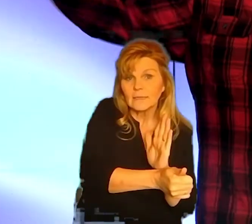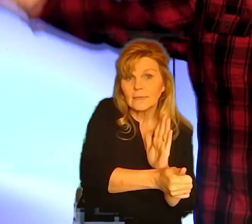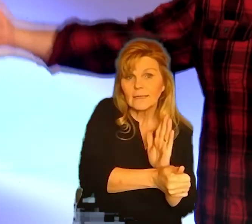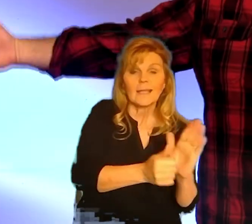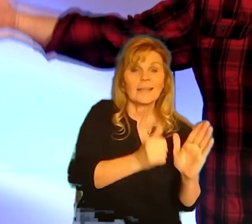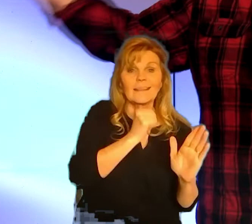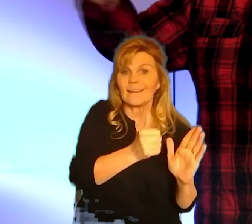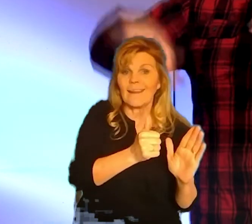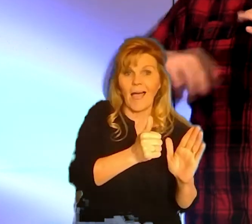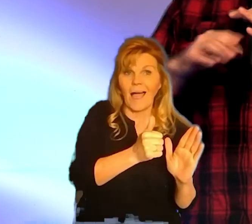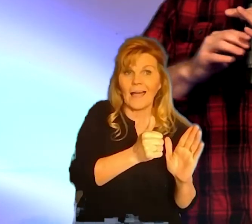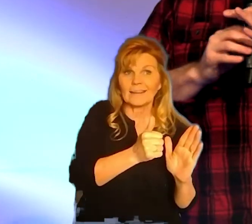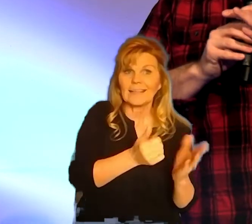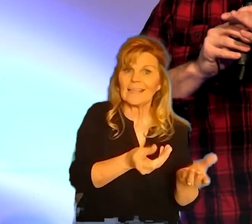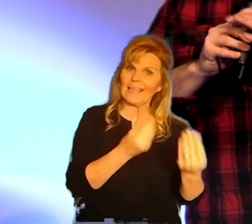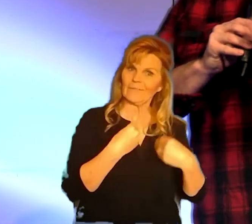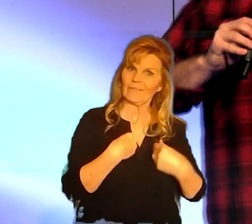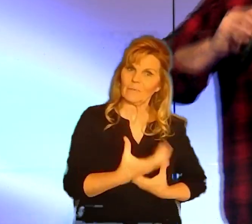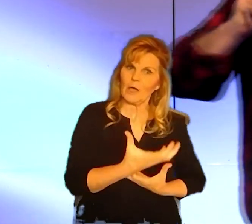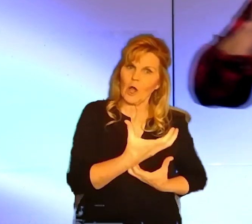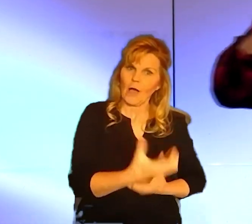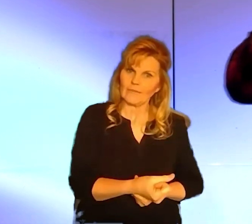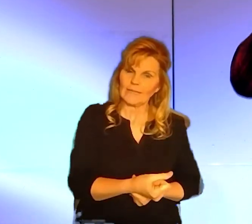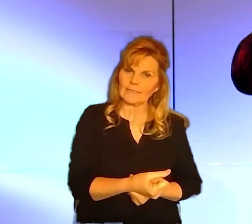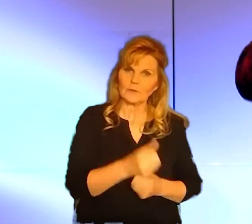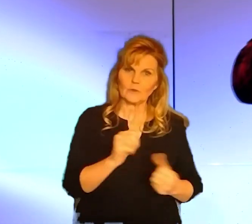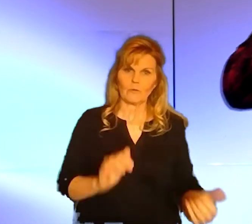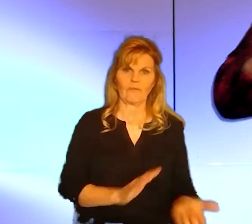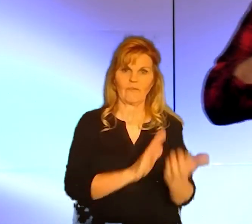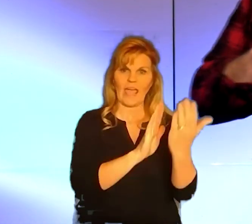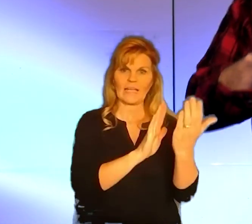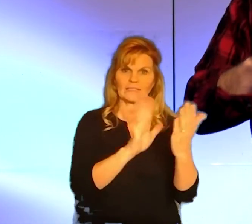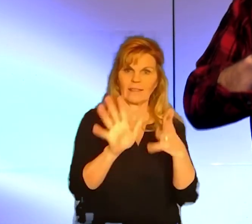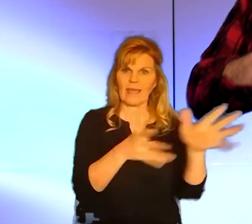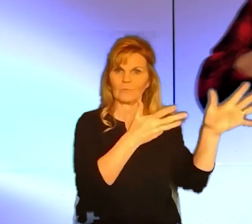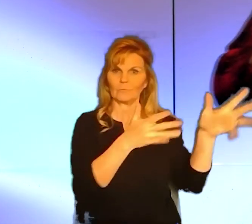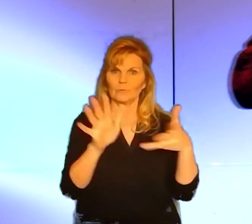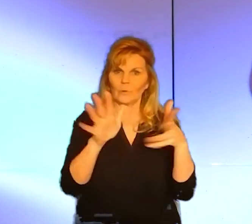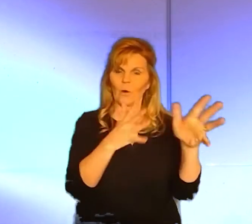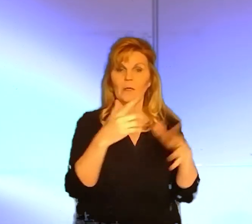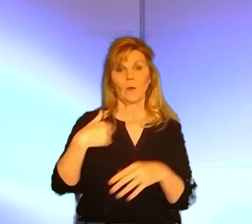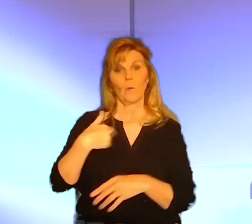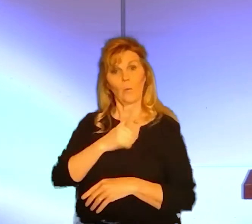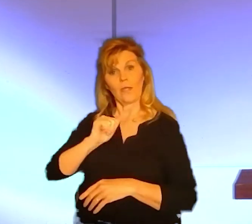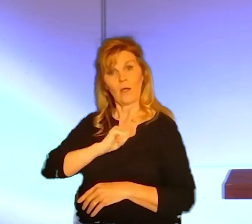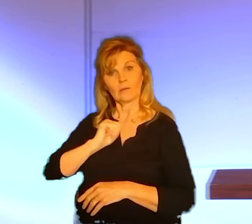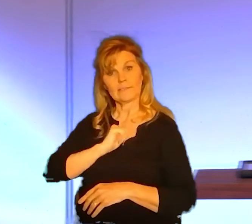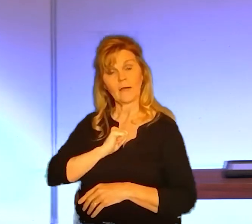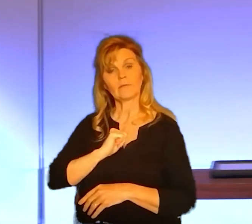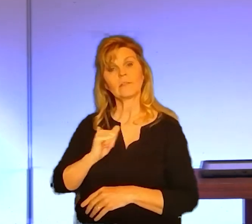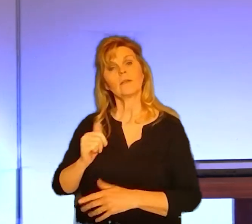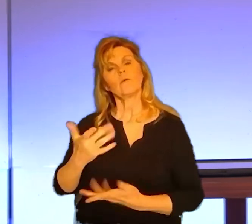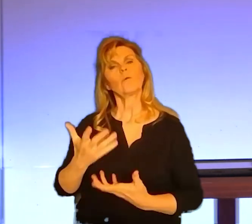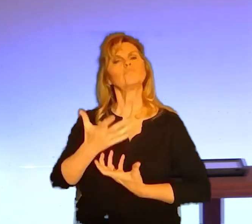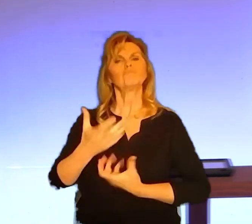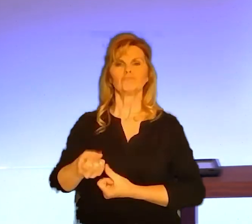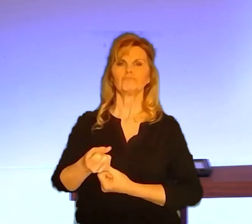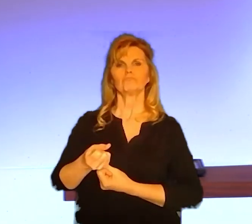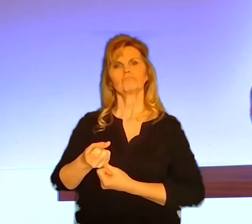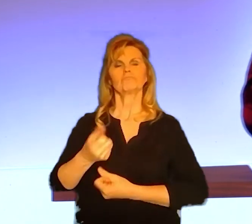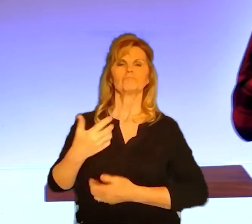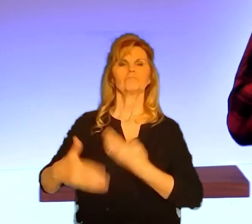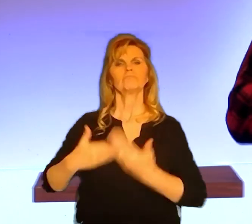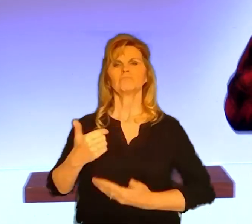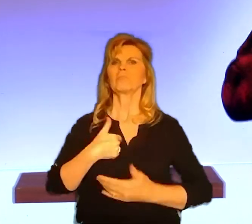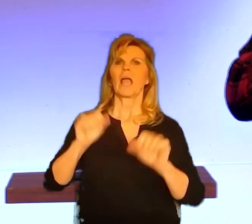get through what they were experiencing. And sometimes we get into a place and where we have found confidence and security, like